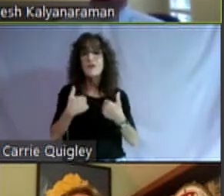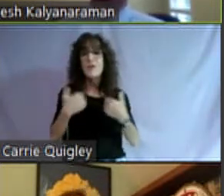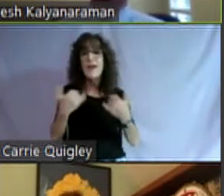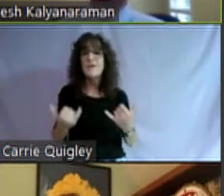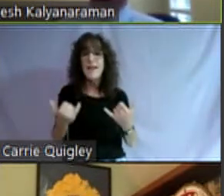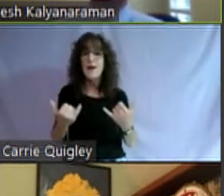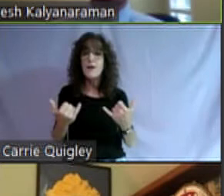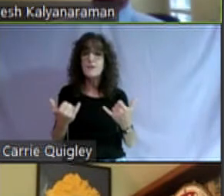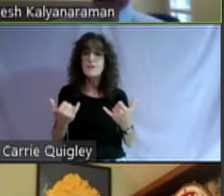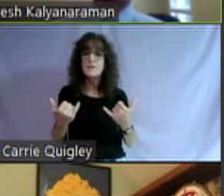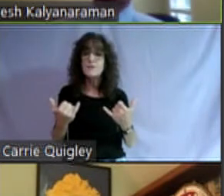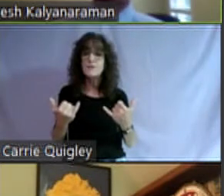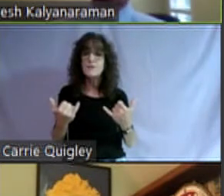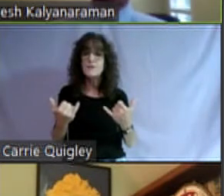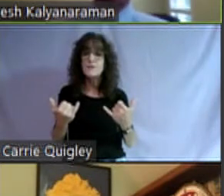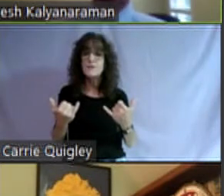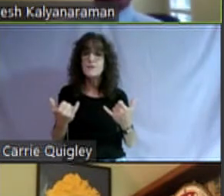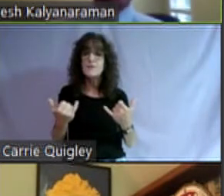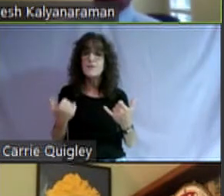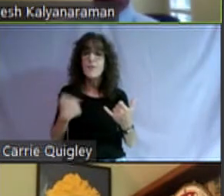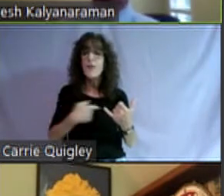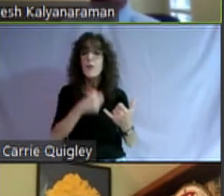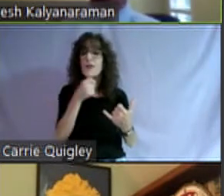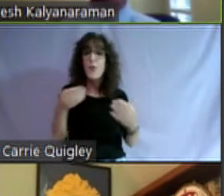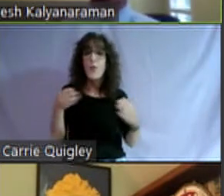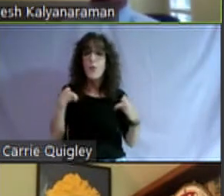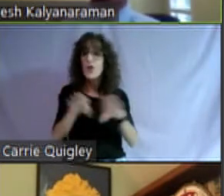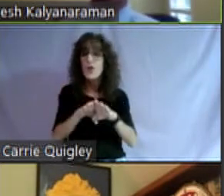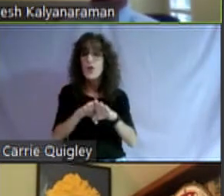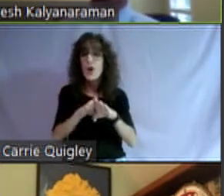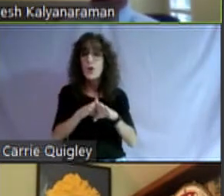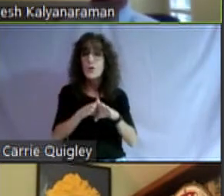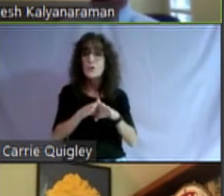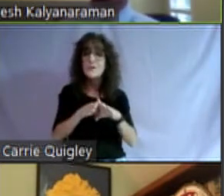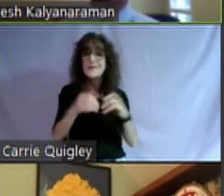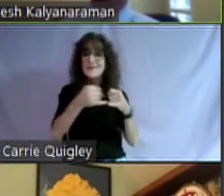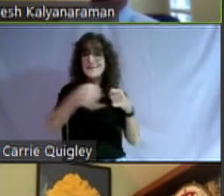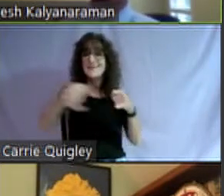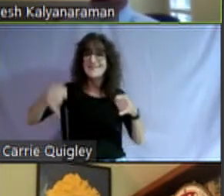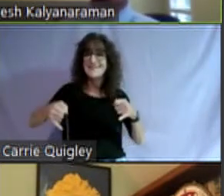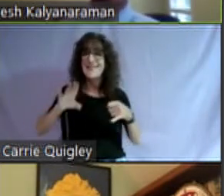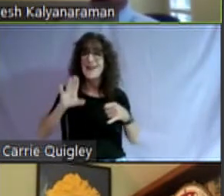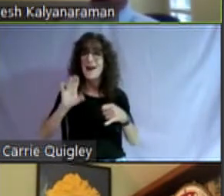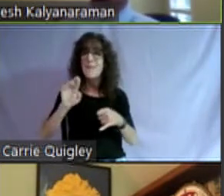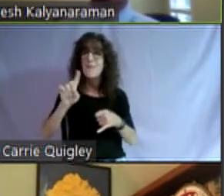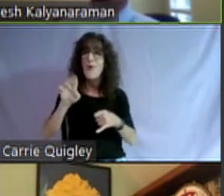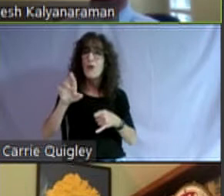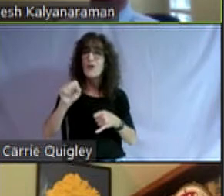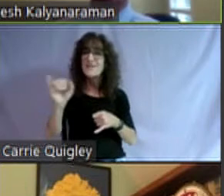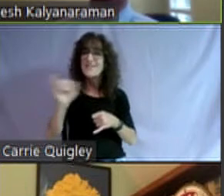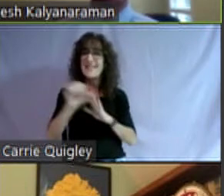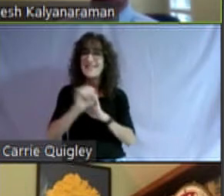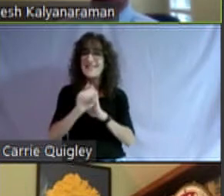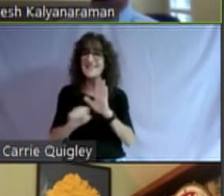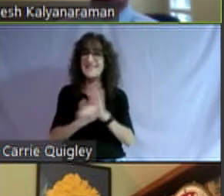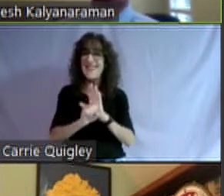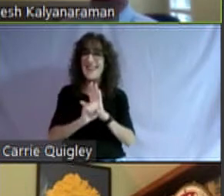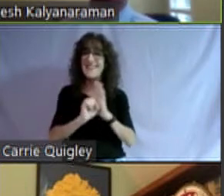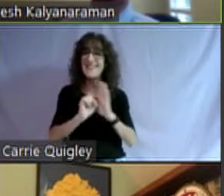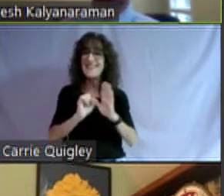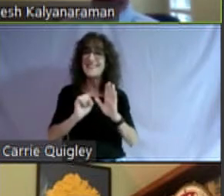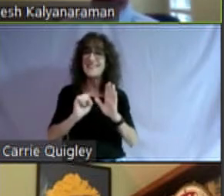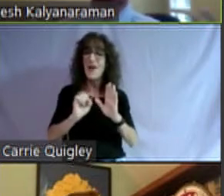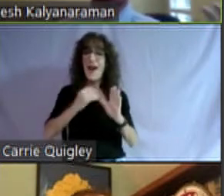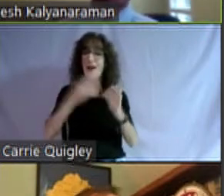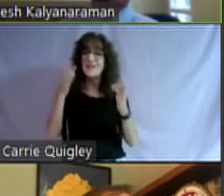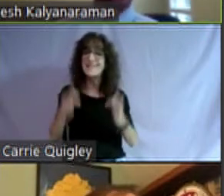that we don't close our borders as a state, and so our decisions are affected by other states. In the same